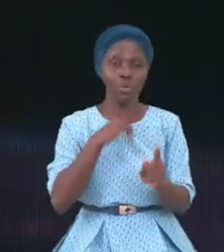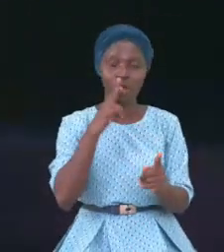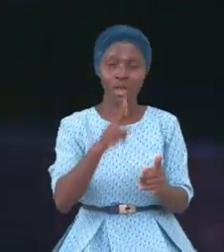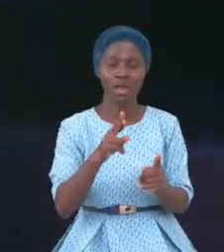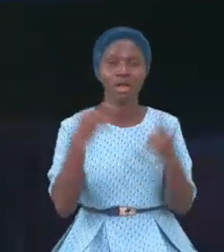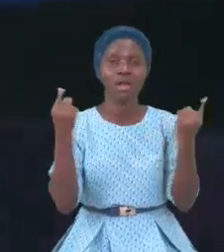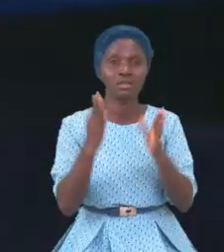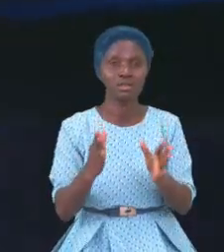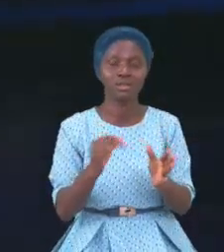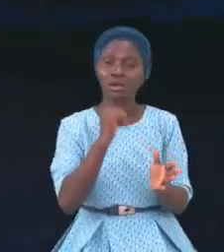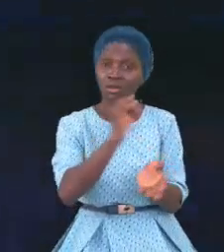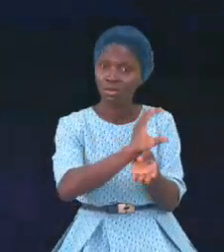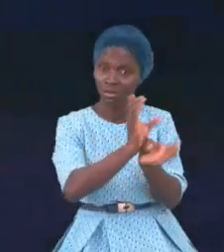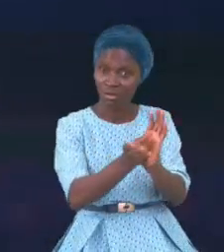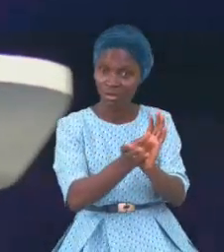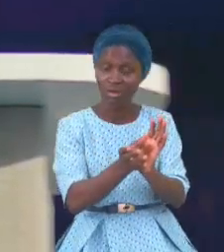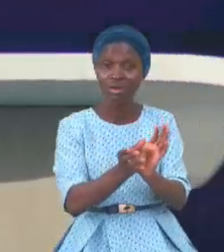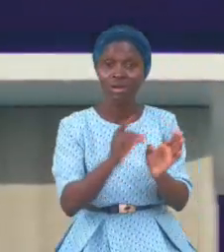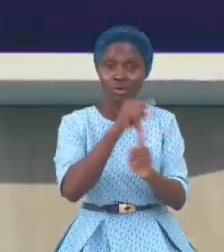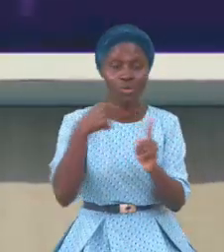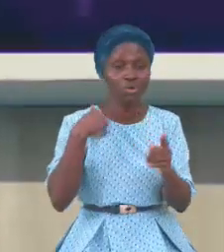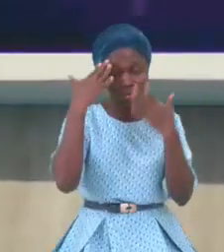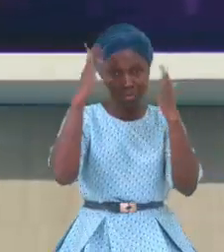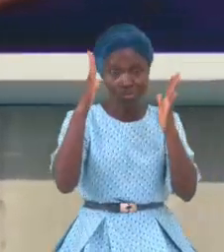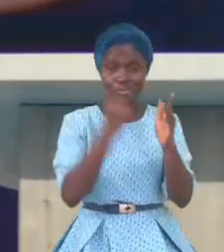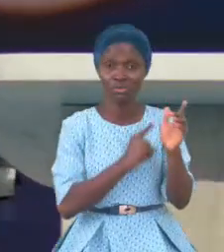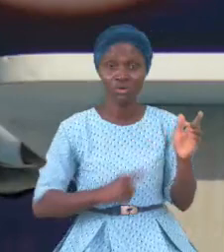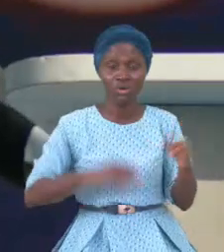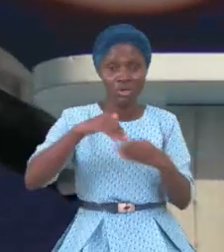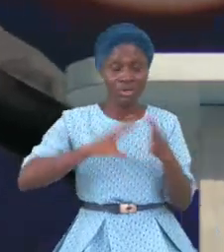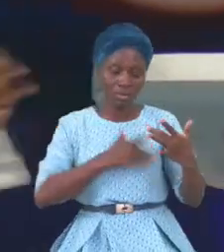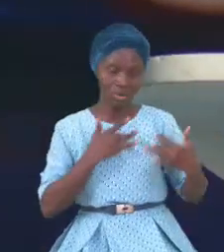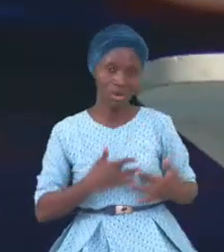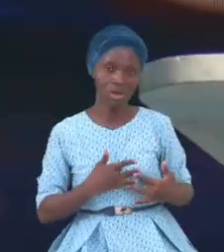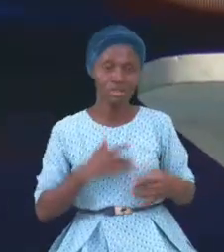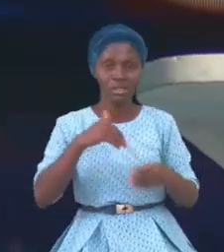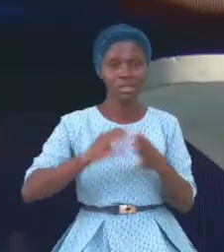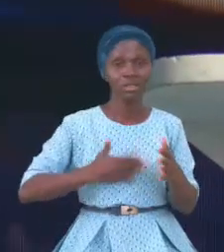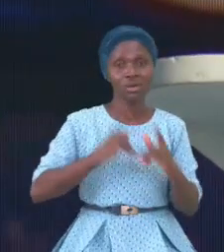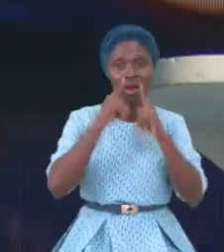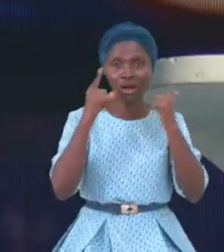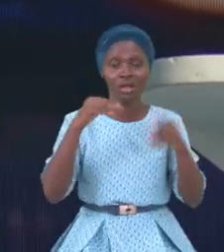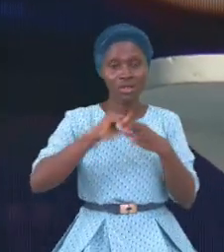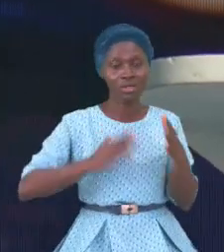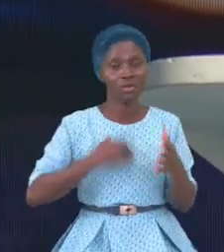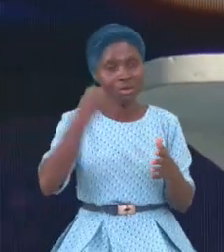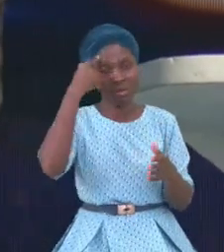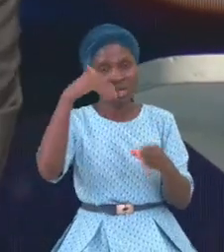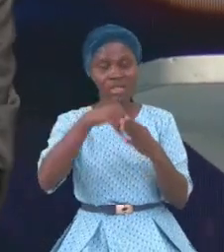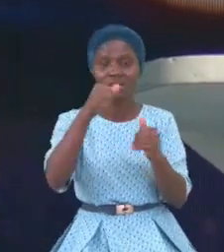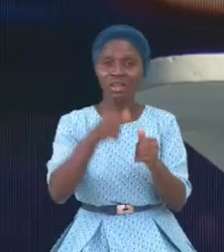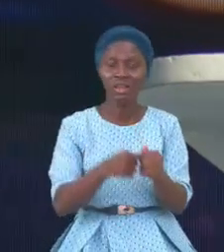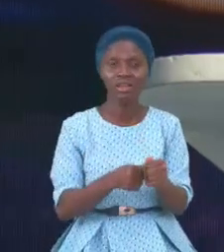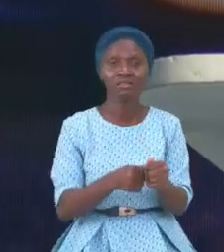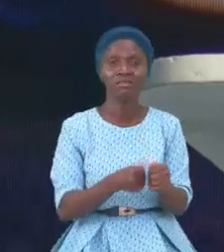the Lord, when we didn't know the Lord in our heart, in our language, in our mind, in every pursuit, in the thing